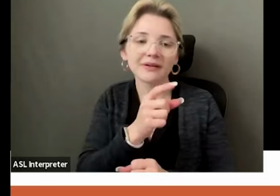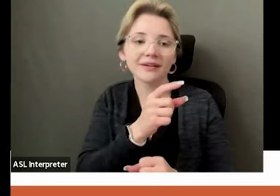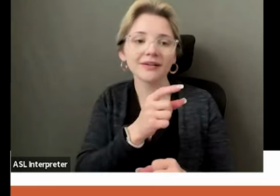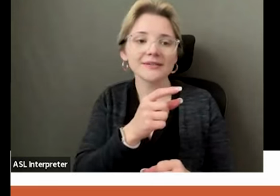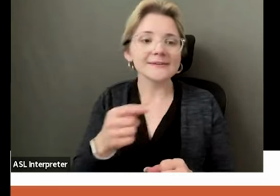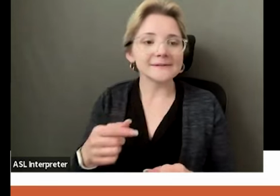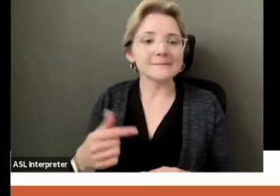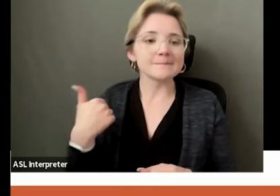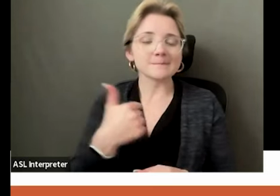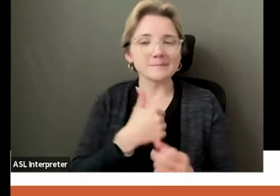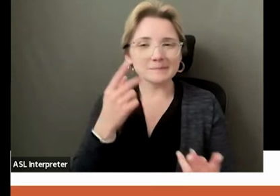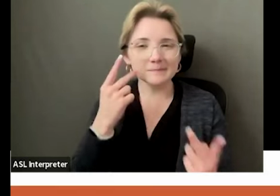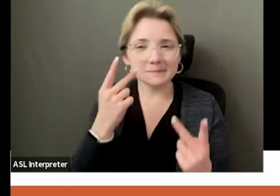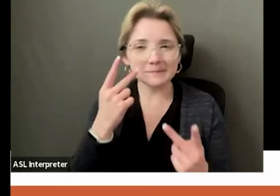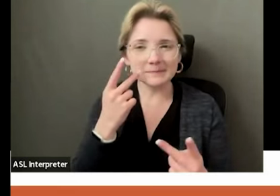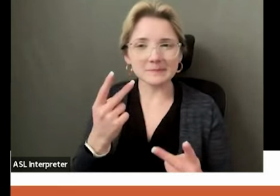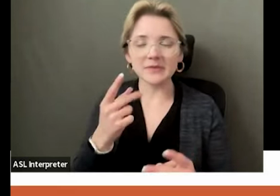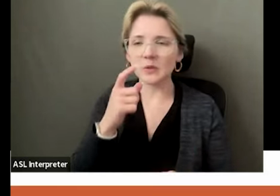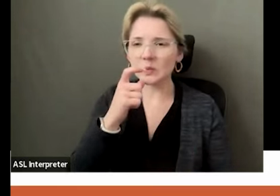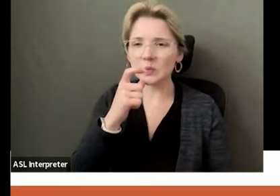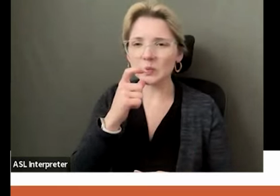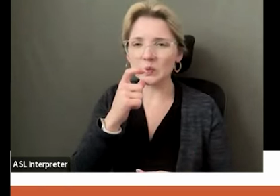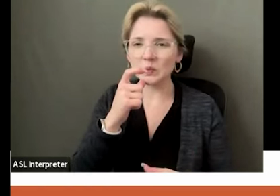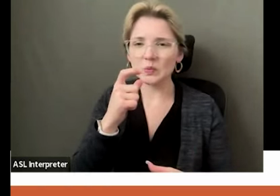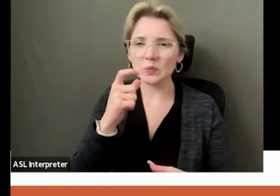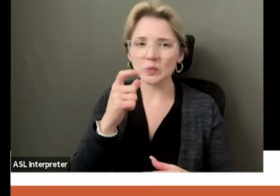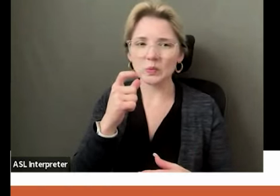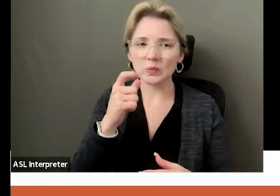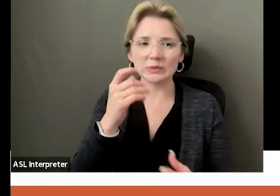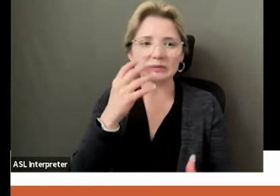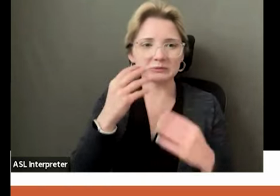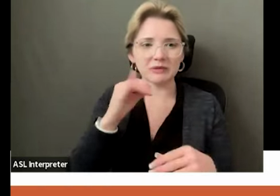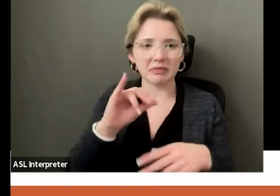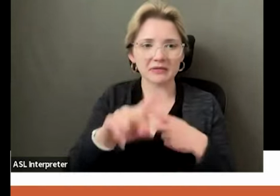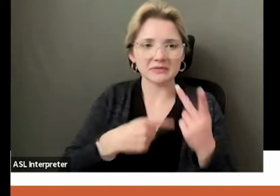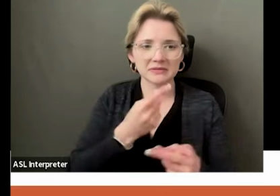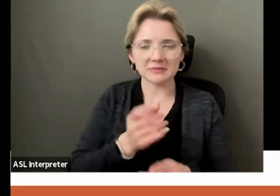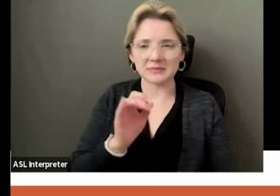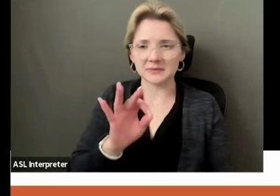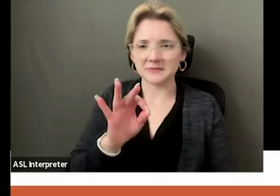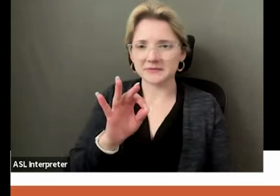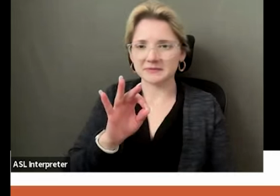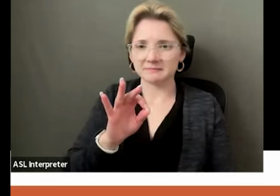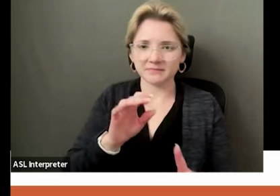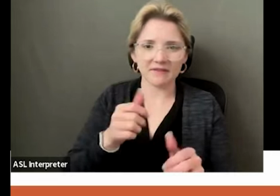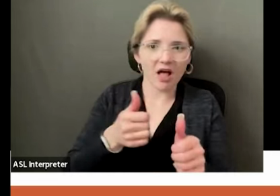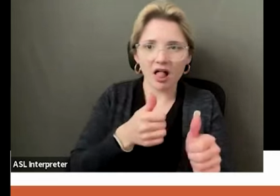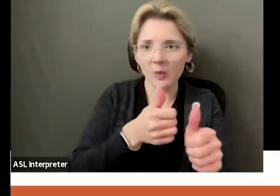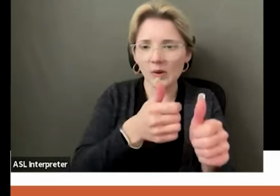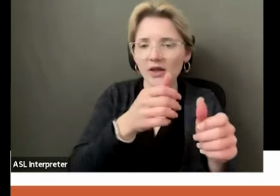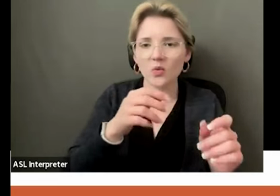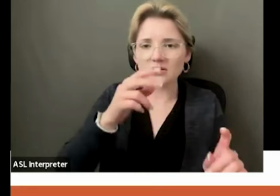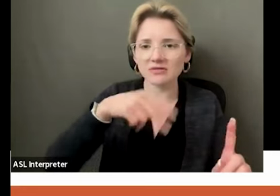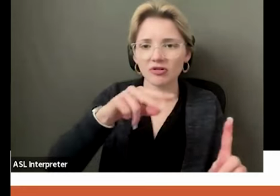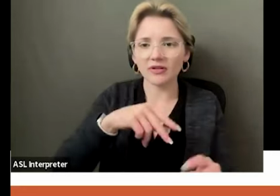experiencing, I always recommend HUD.gov/VAWA has our VAWA definitions for federal programs, and we'll